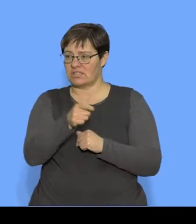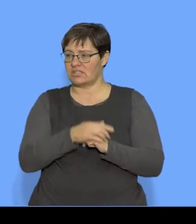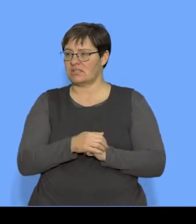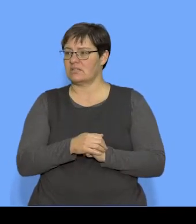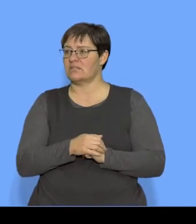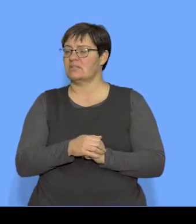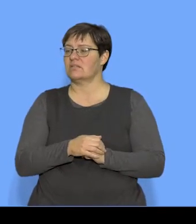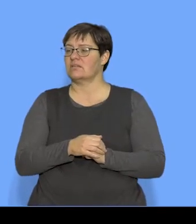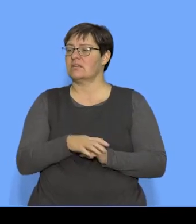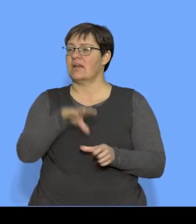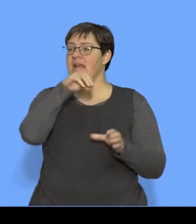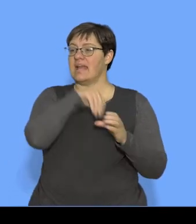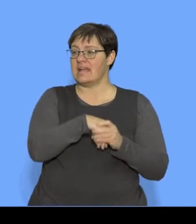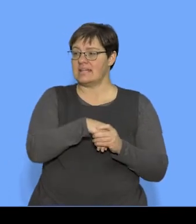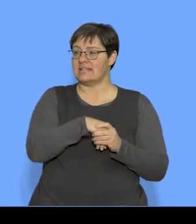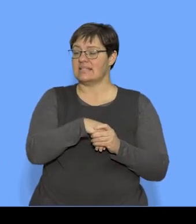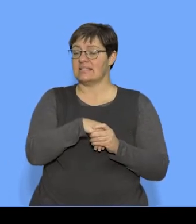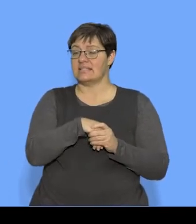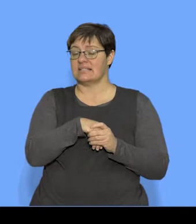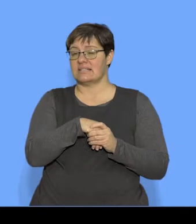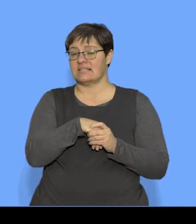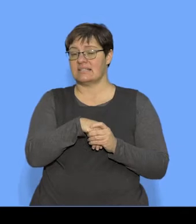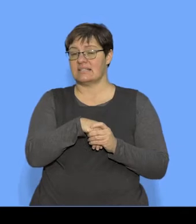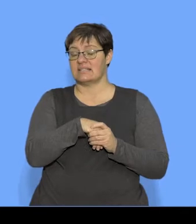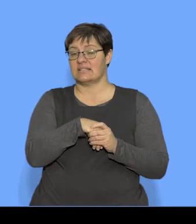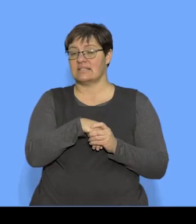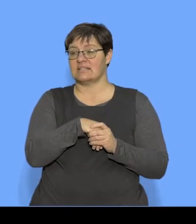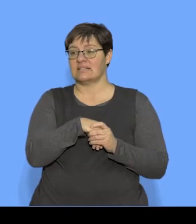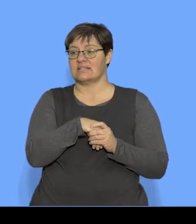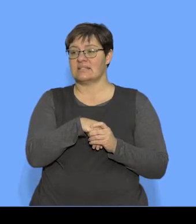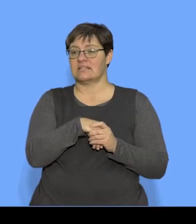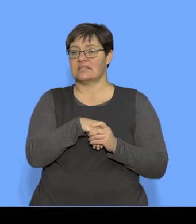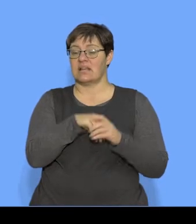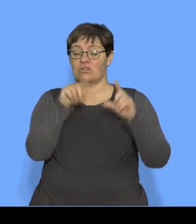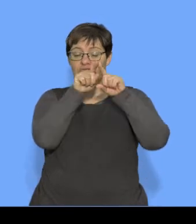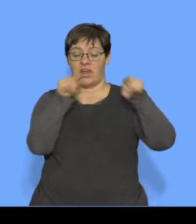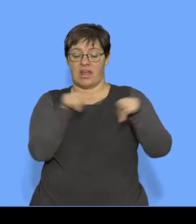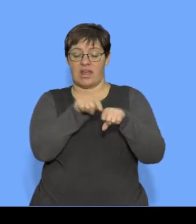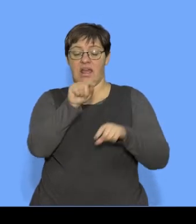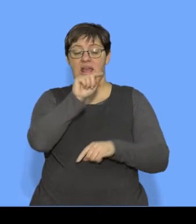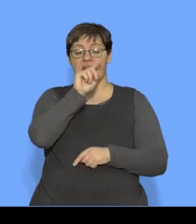in triangle KOL,